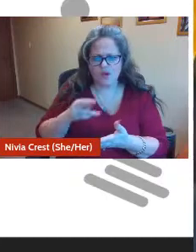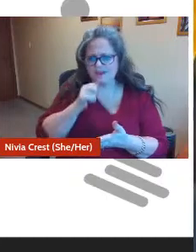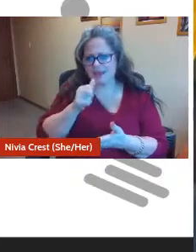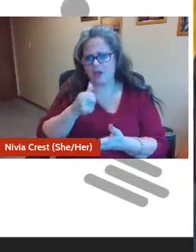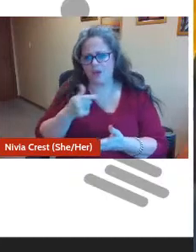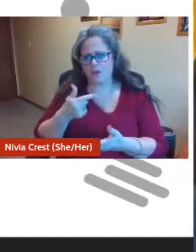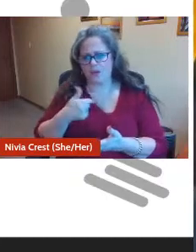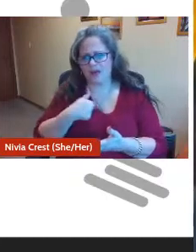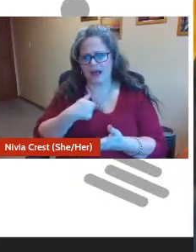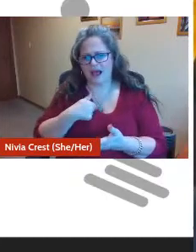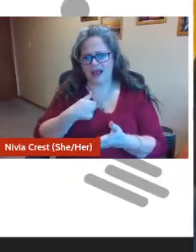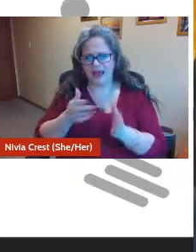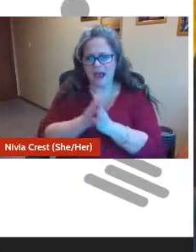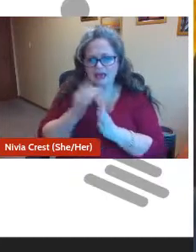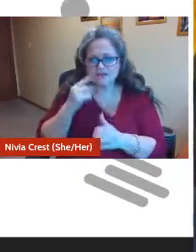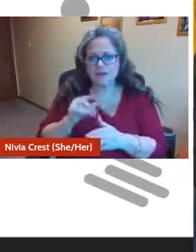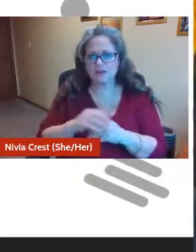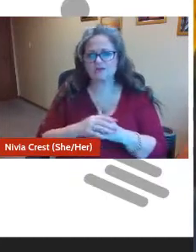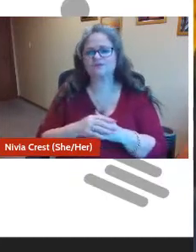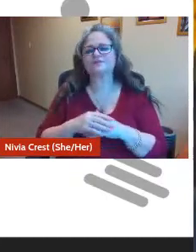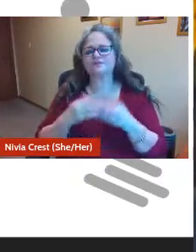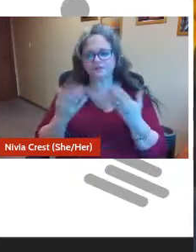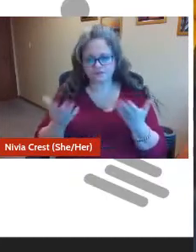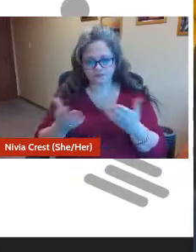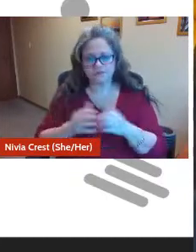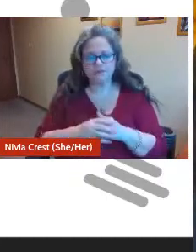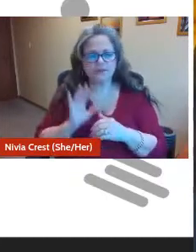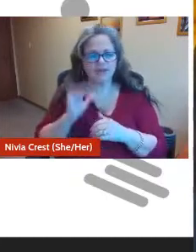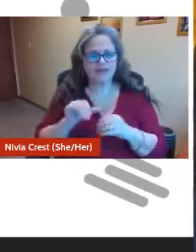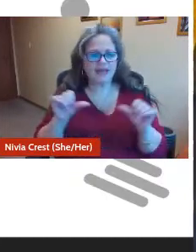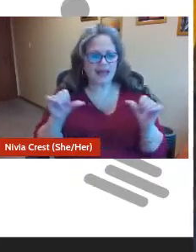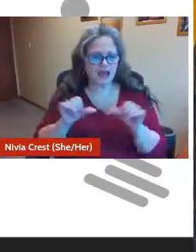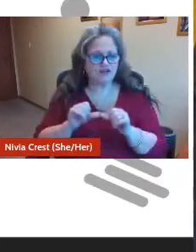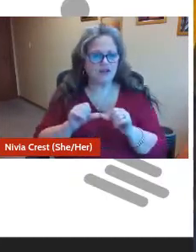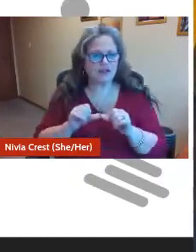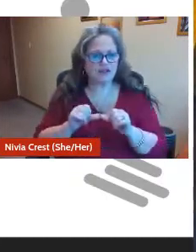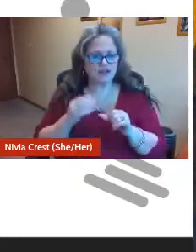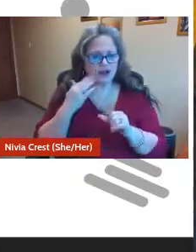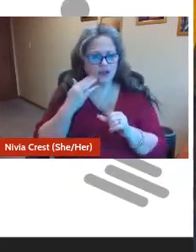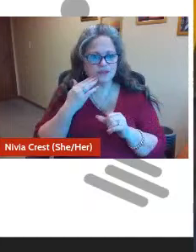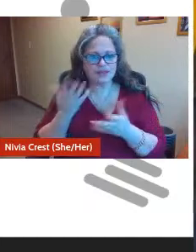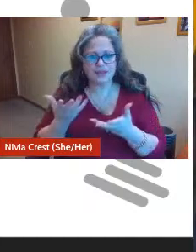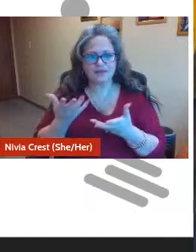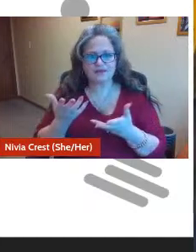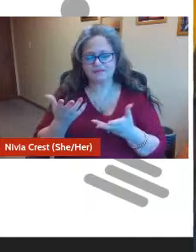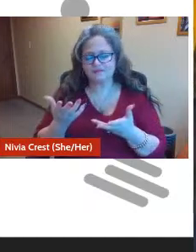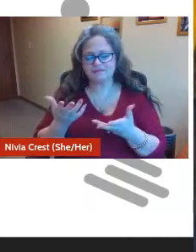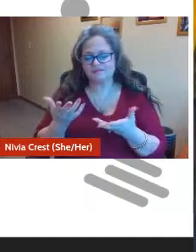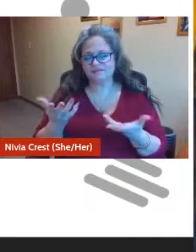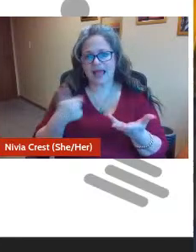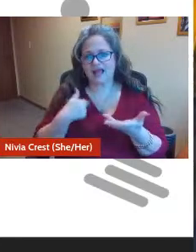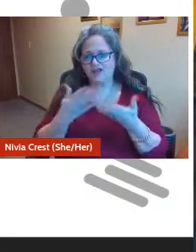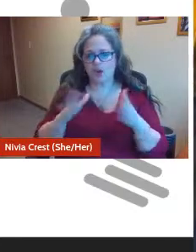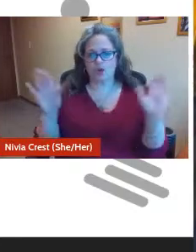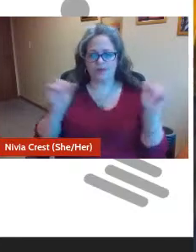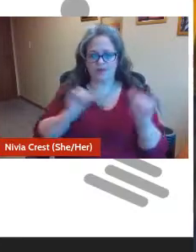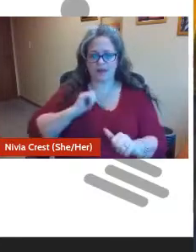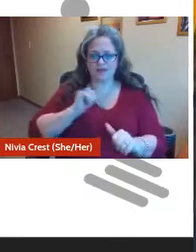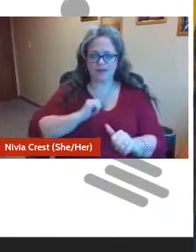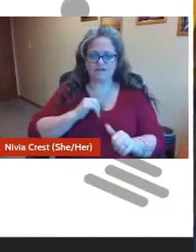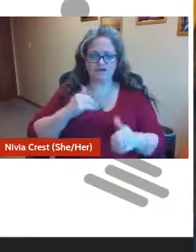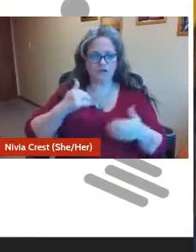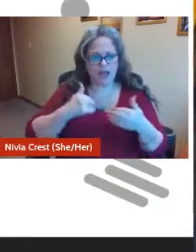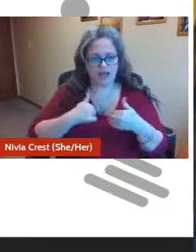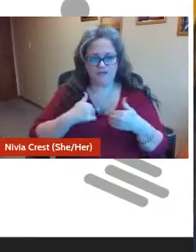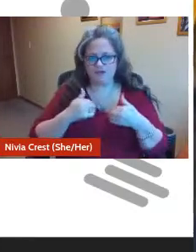I asked. So, in that area, that kind of make you, you know, just say, well, I just sold for myself than to you know, having to deal